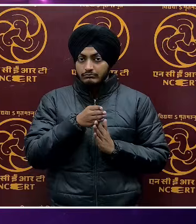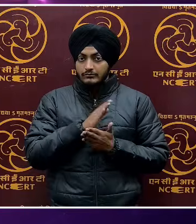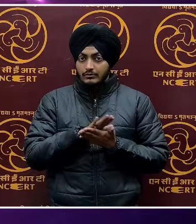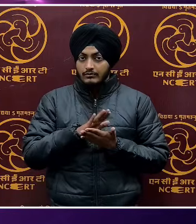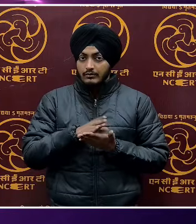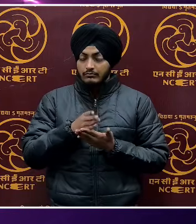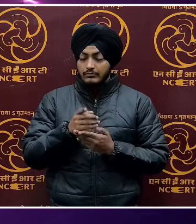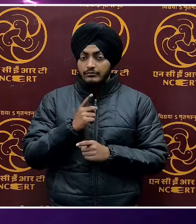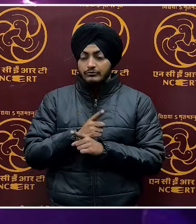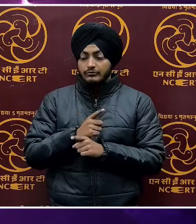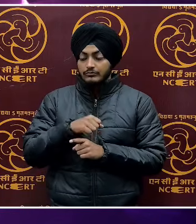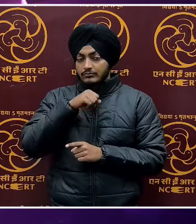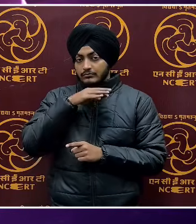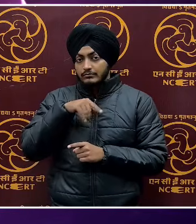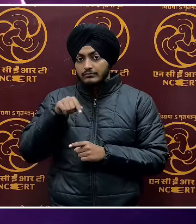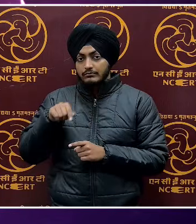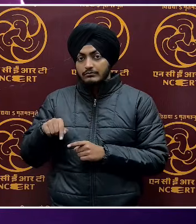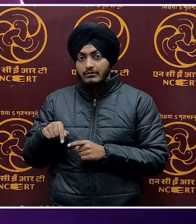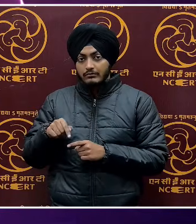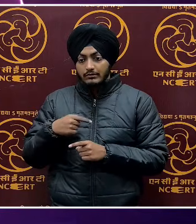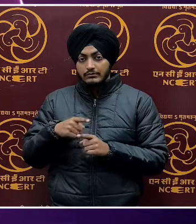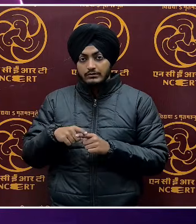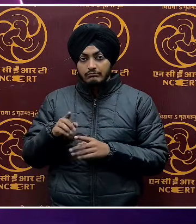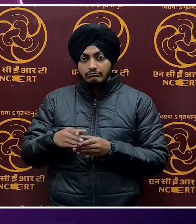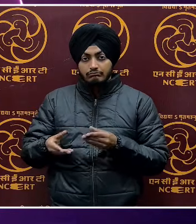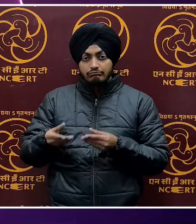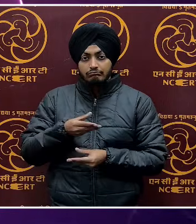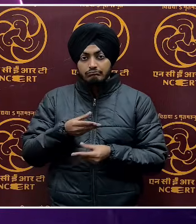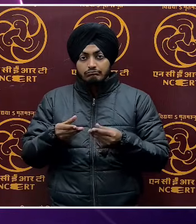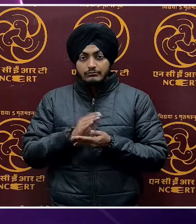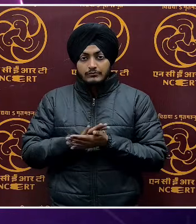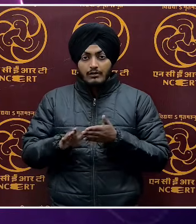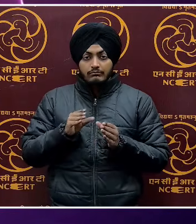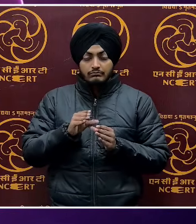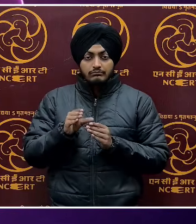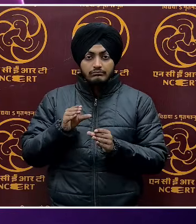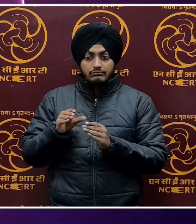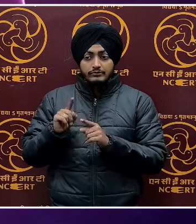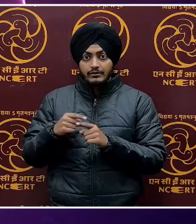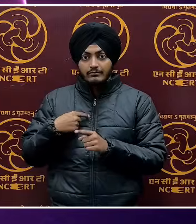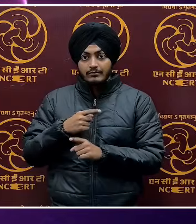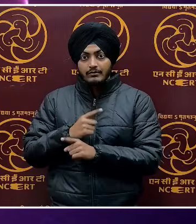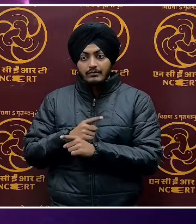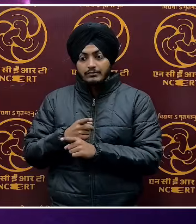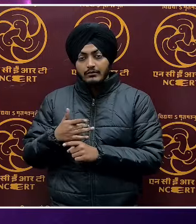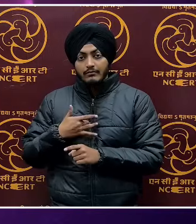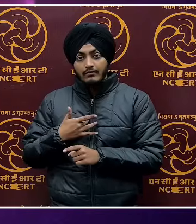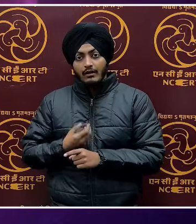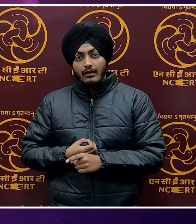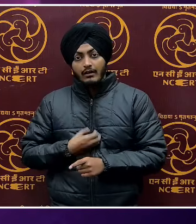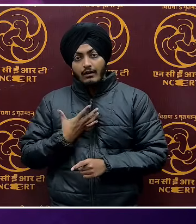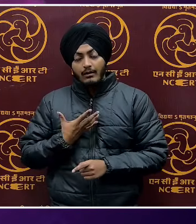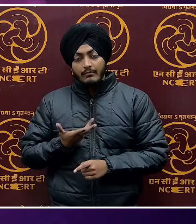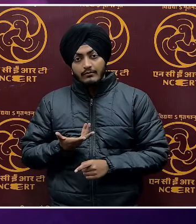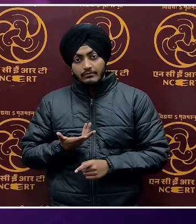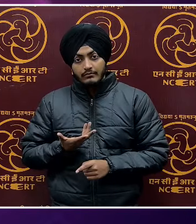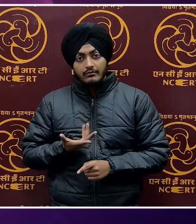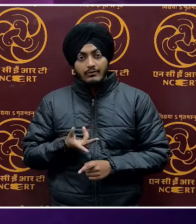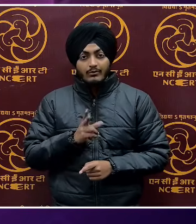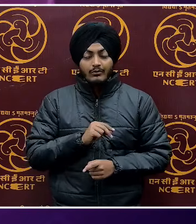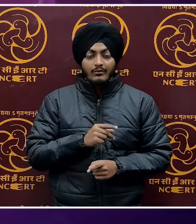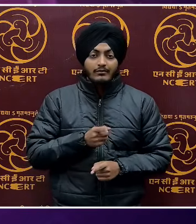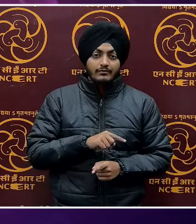are helping the teacher in arranging the books in the class. So, is it gonna make the teacher happy or not? Okay, let me